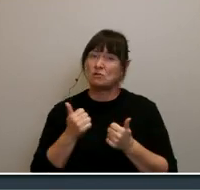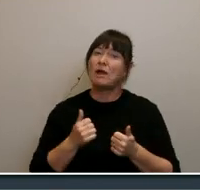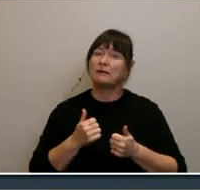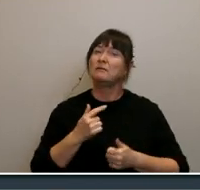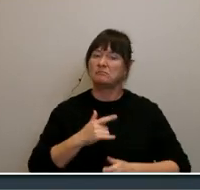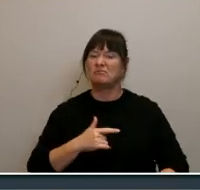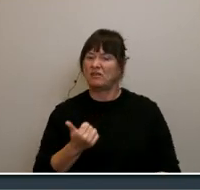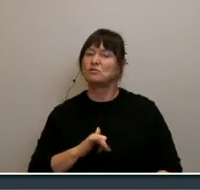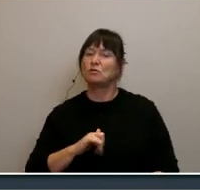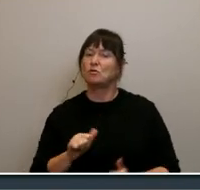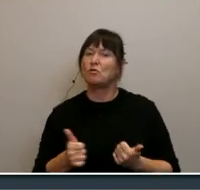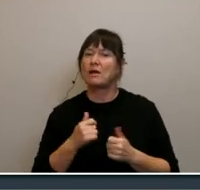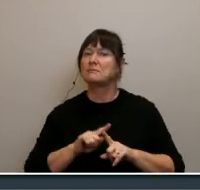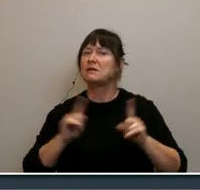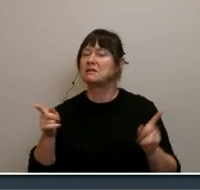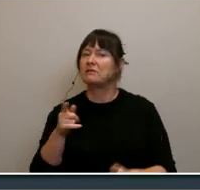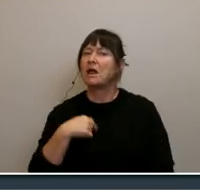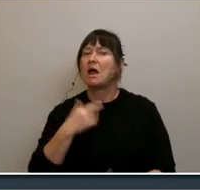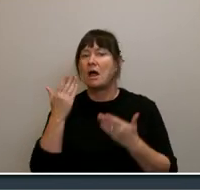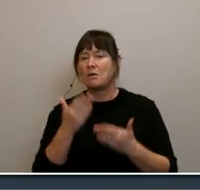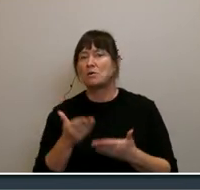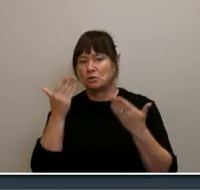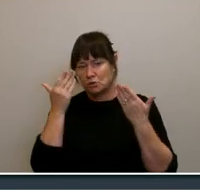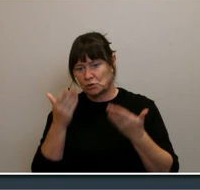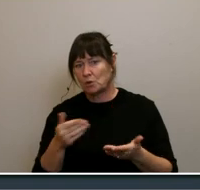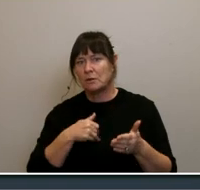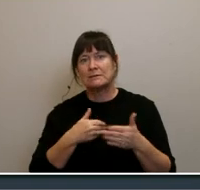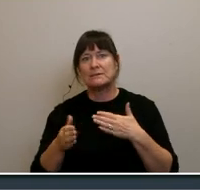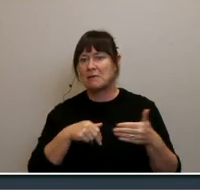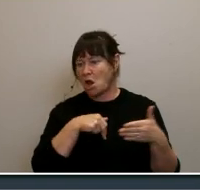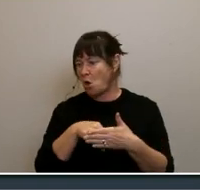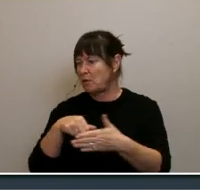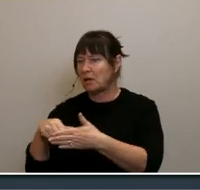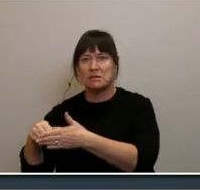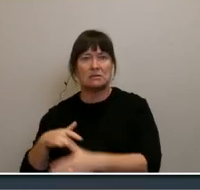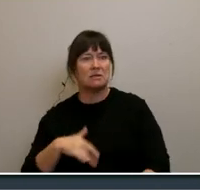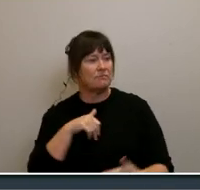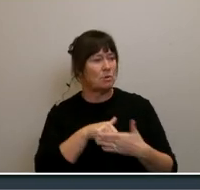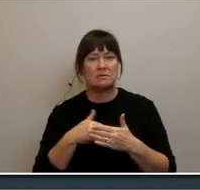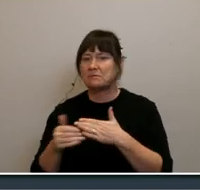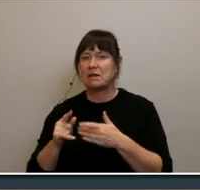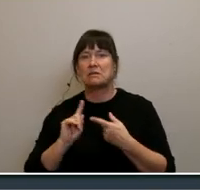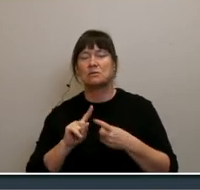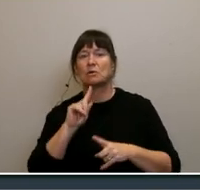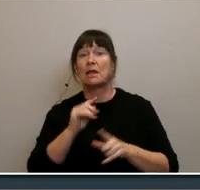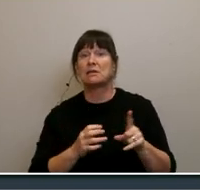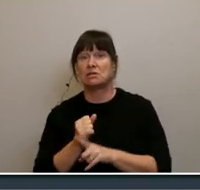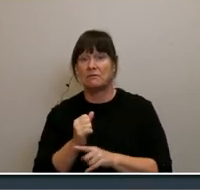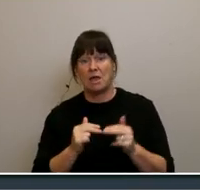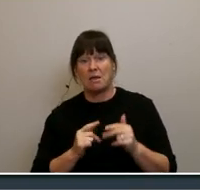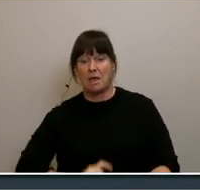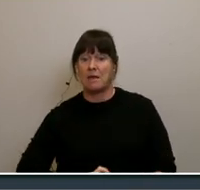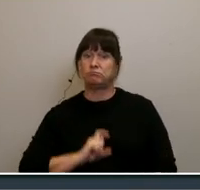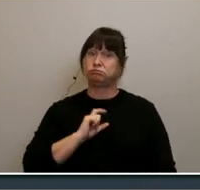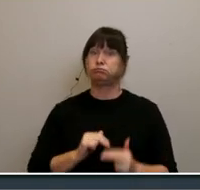to be different. I would like to show youths, no matter what obstacles they have in life, they can achieve and build self-esteem